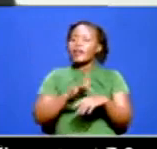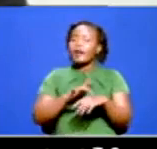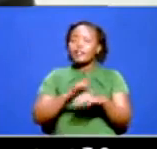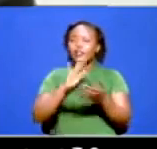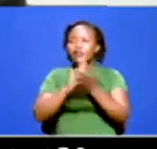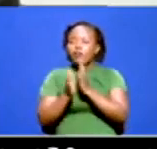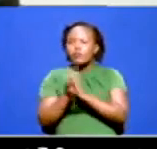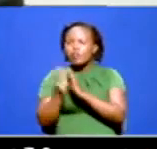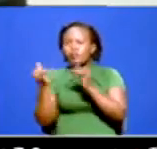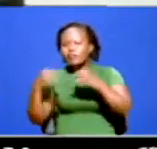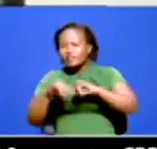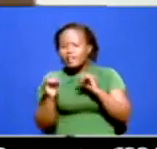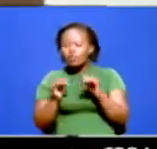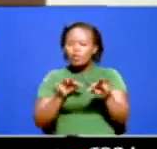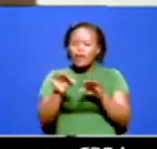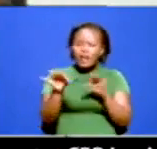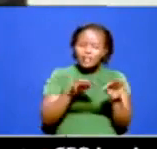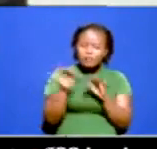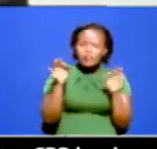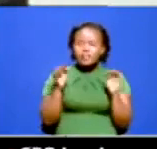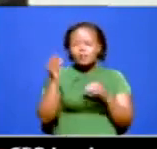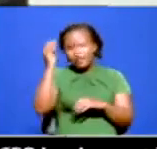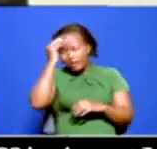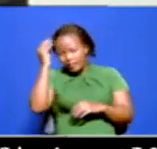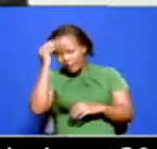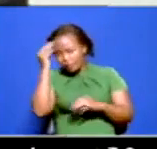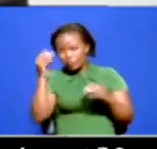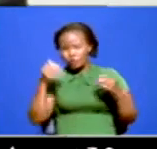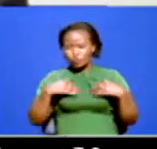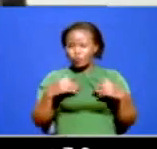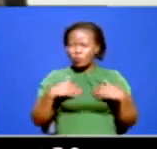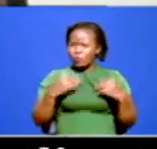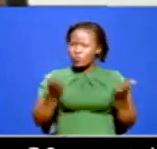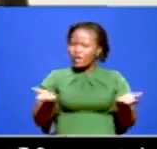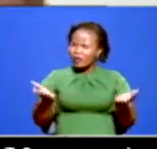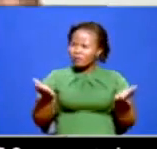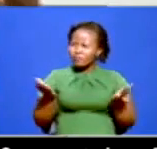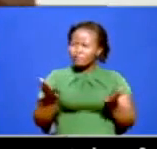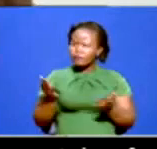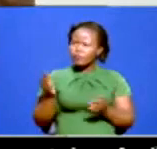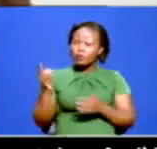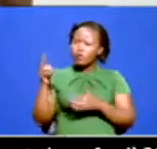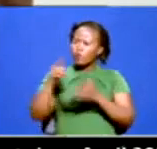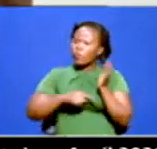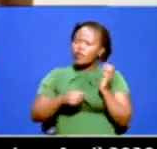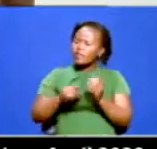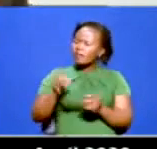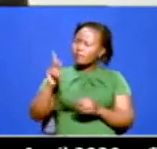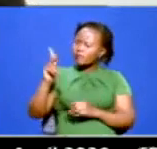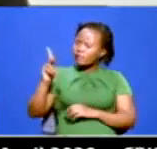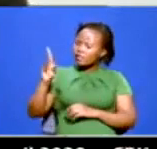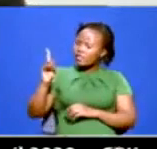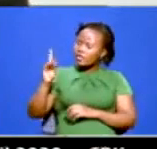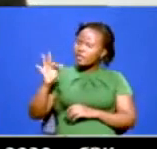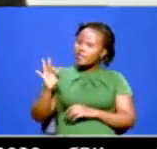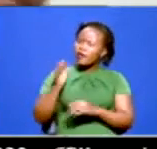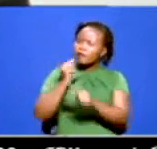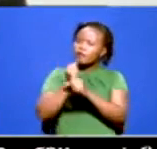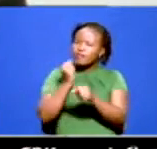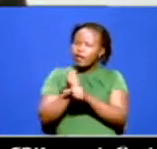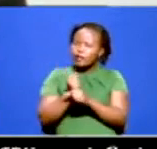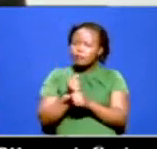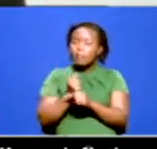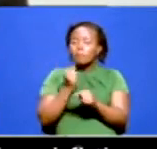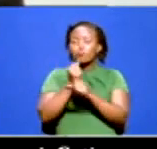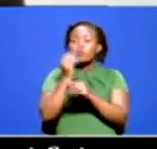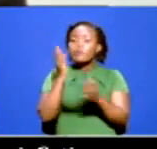tactics or the tactical efforts that you're putting. Right. What has the KDF done to ensure such a horrible